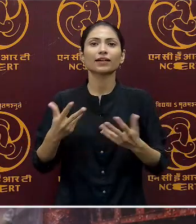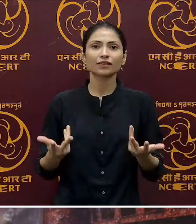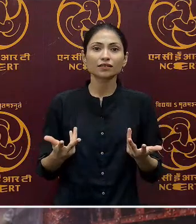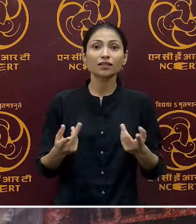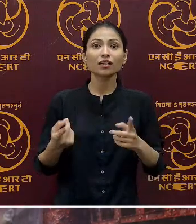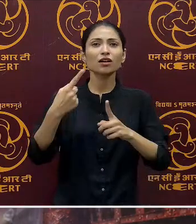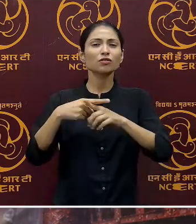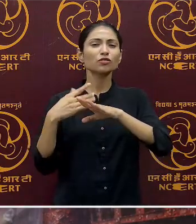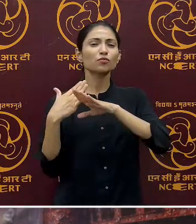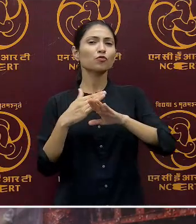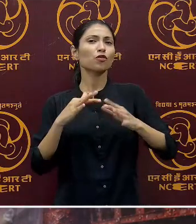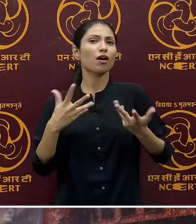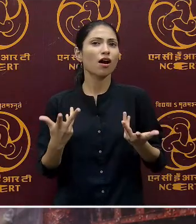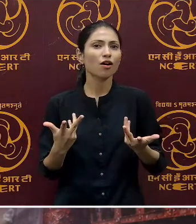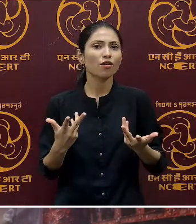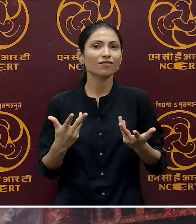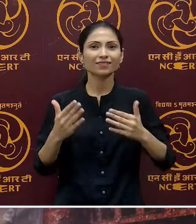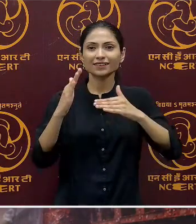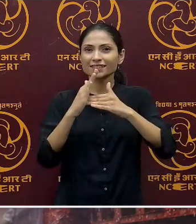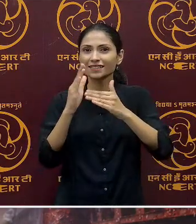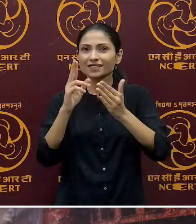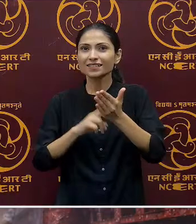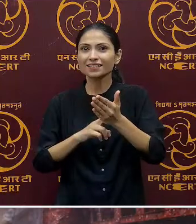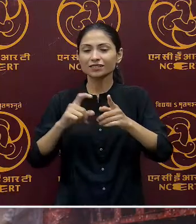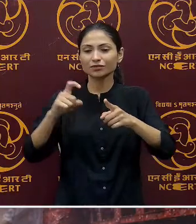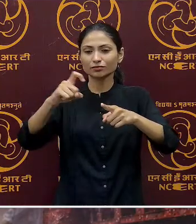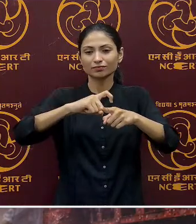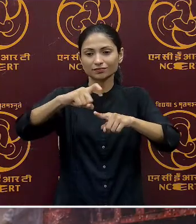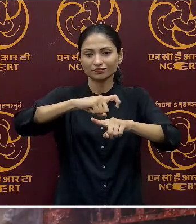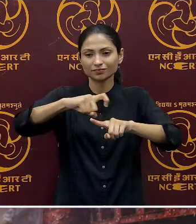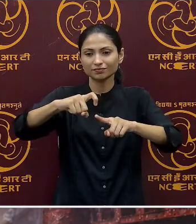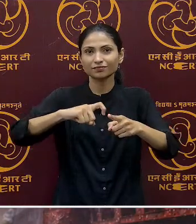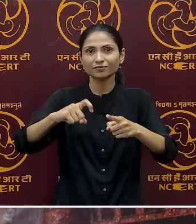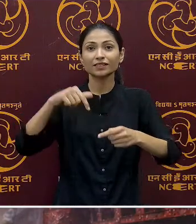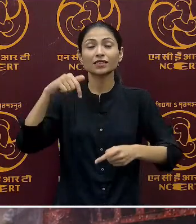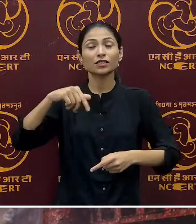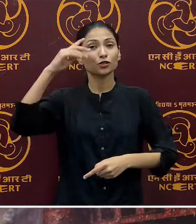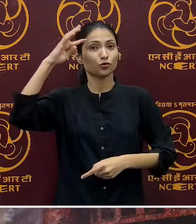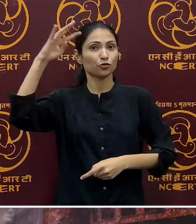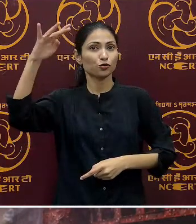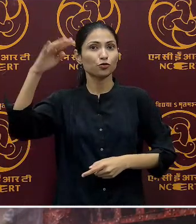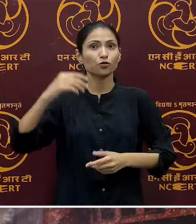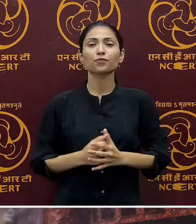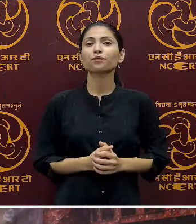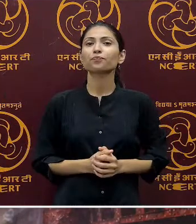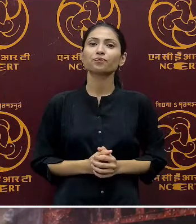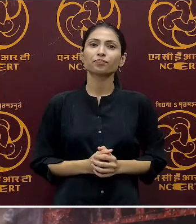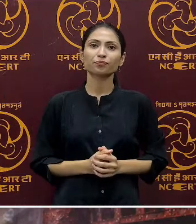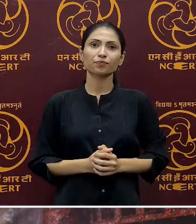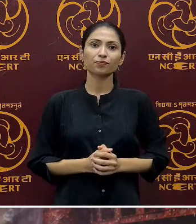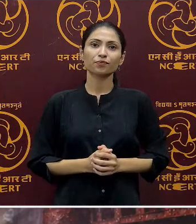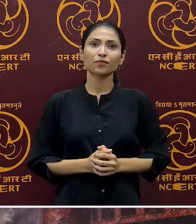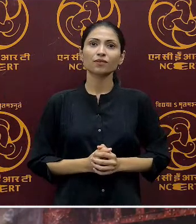the theory concept behind this. Now I will tell you the reaction behind this